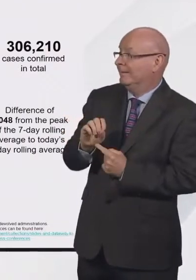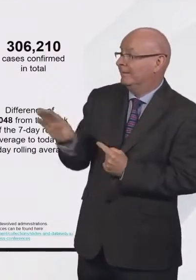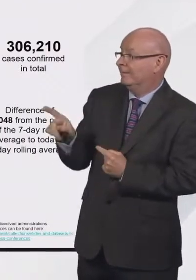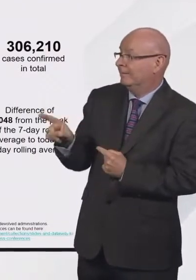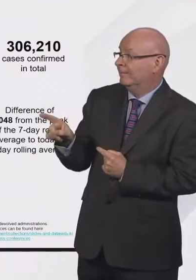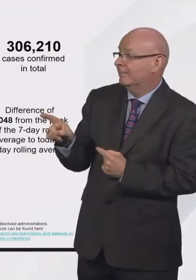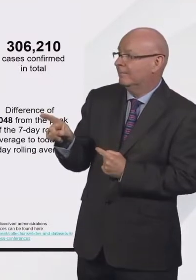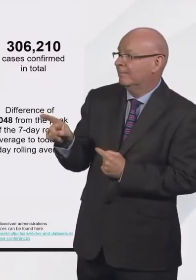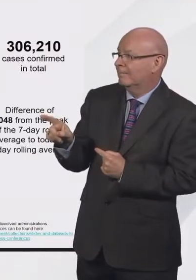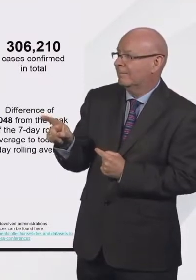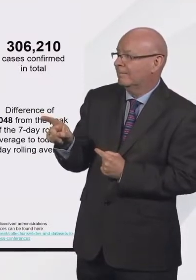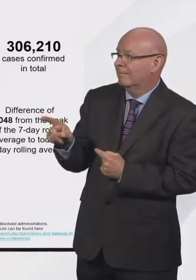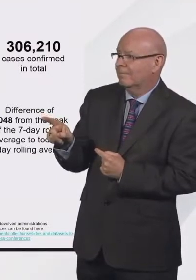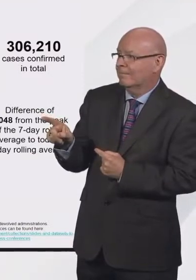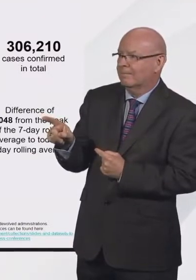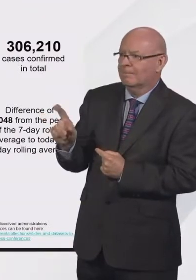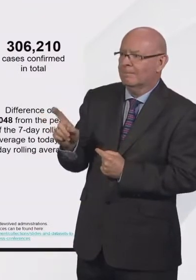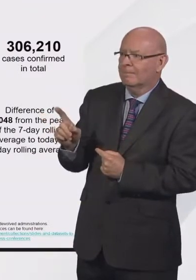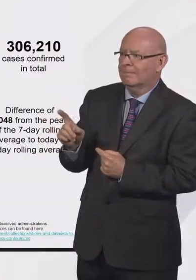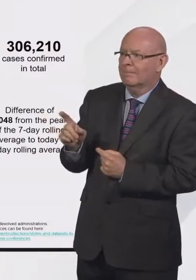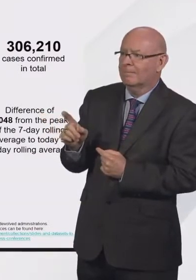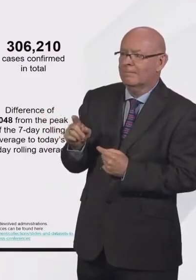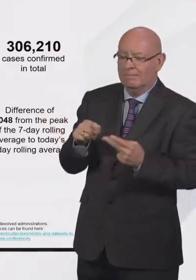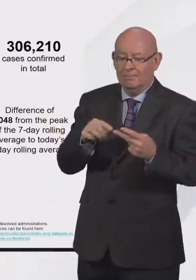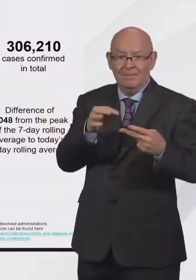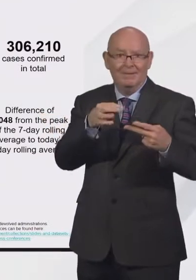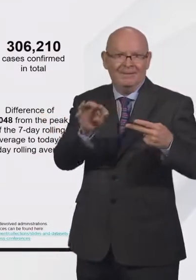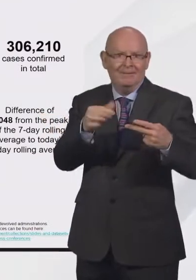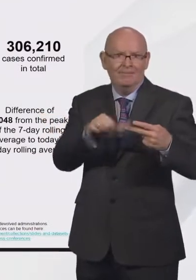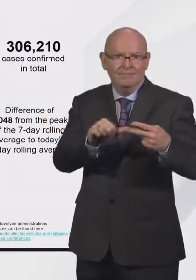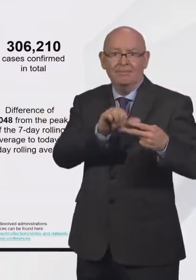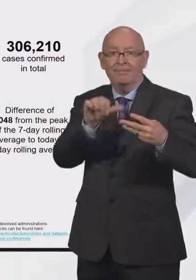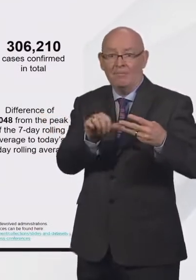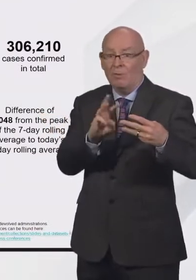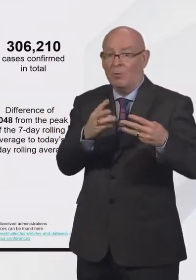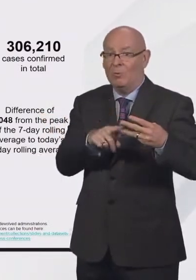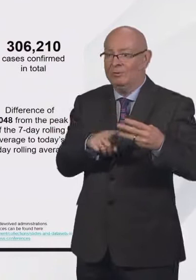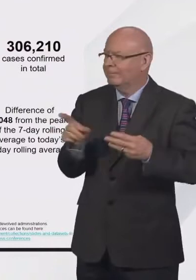decreasing to manageable levels across the board. In total,